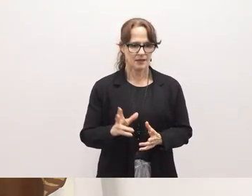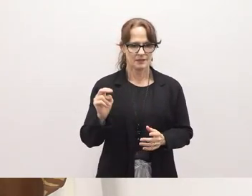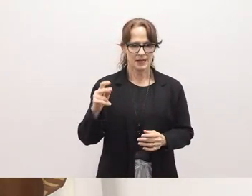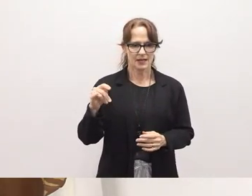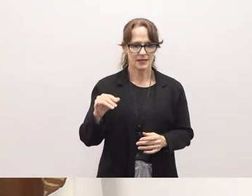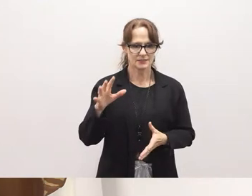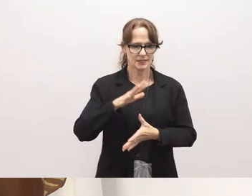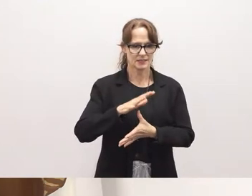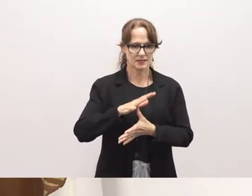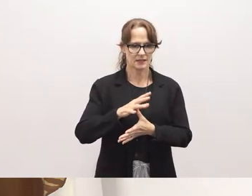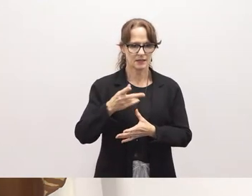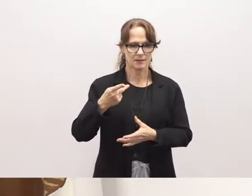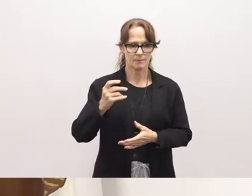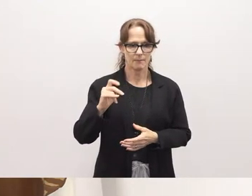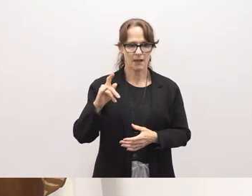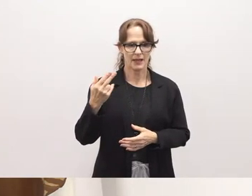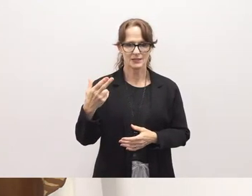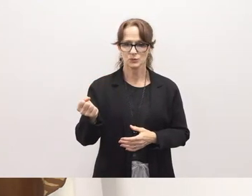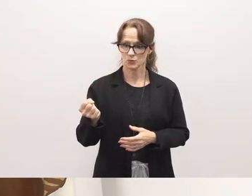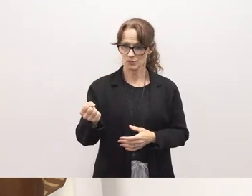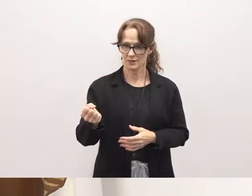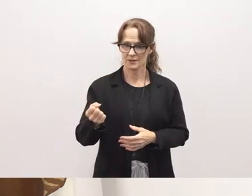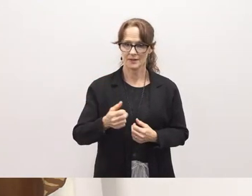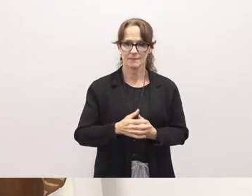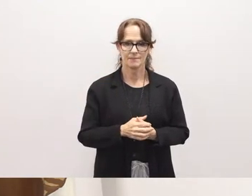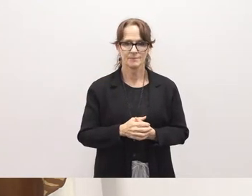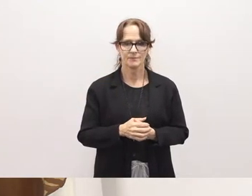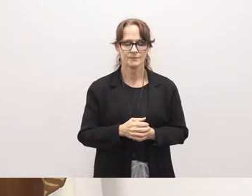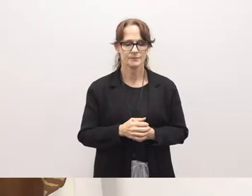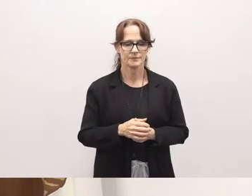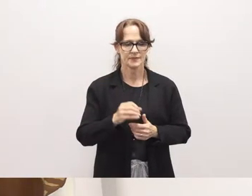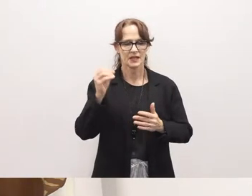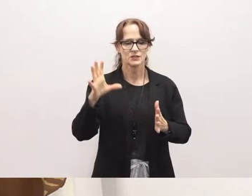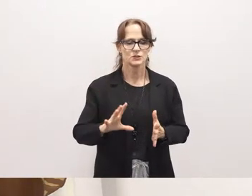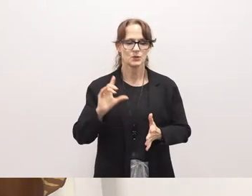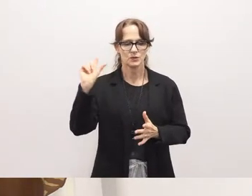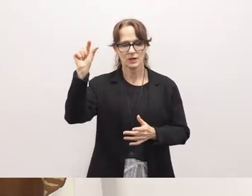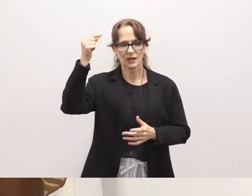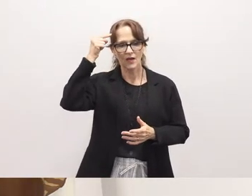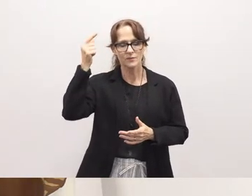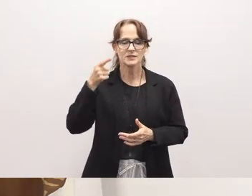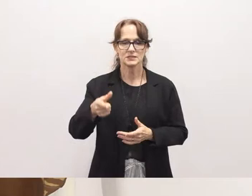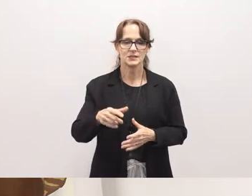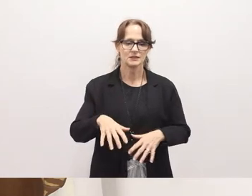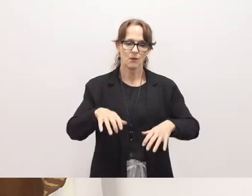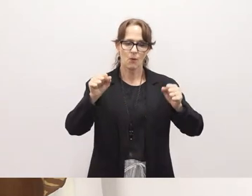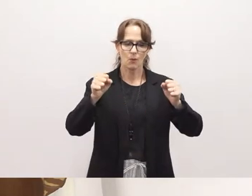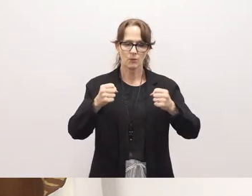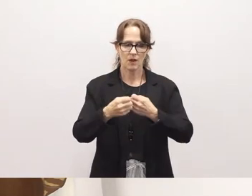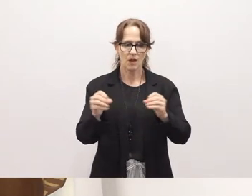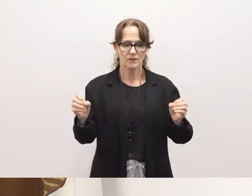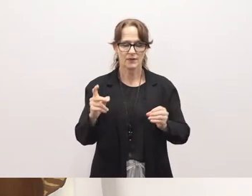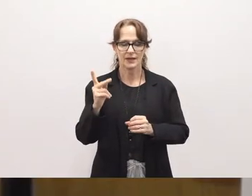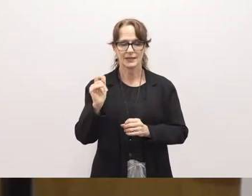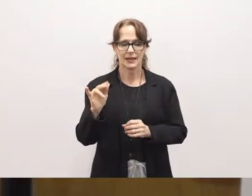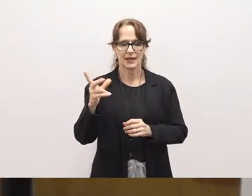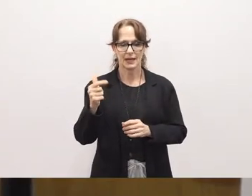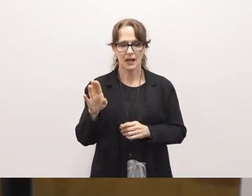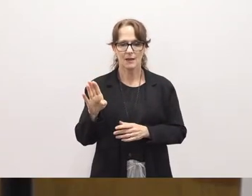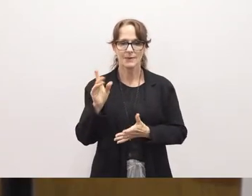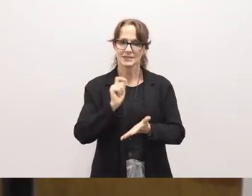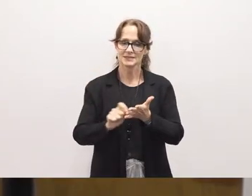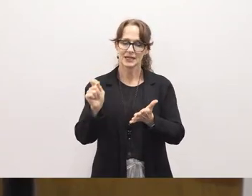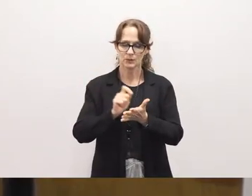Natalie is a senior at Poly High School. And from a student government perspective, she's held office in the Key Club as a